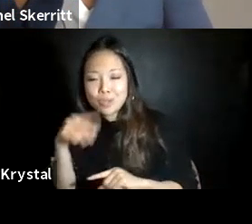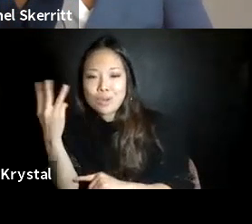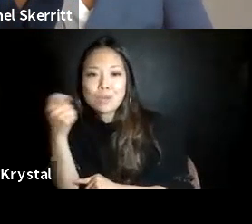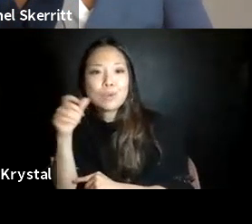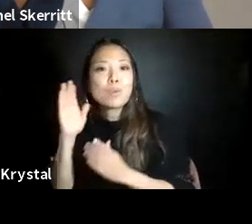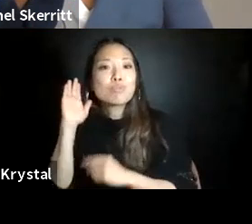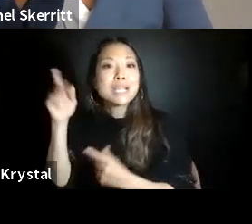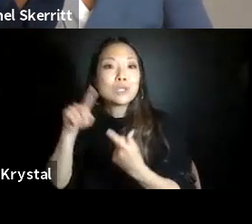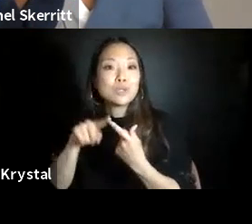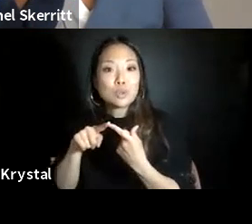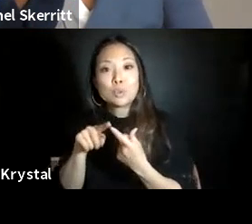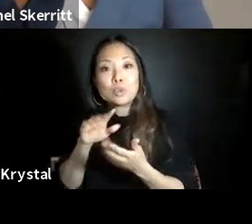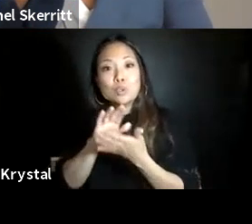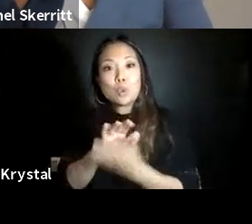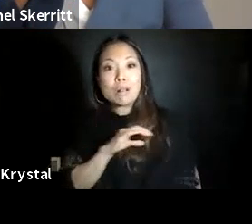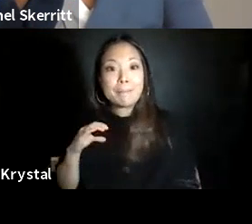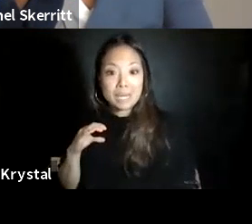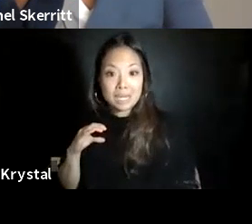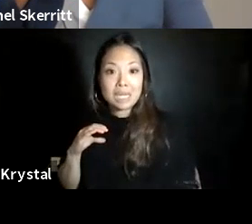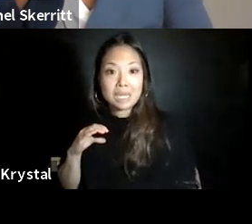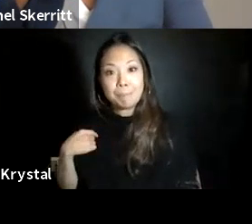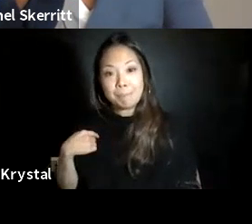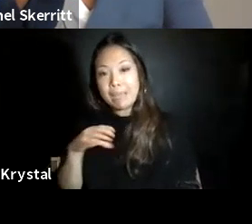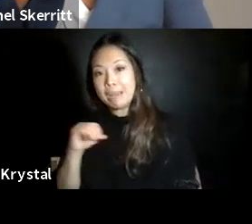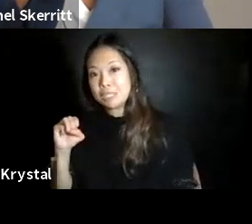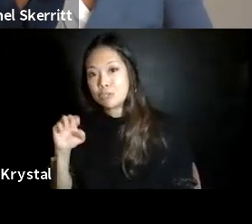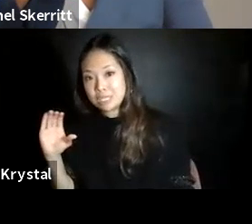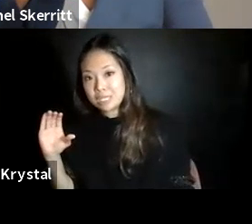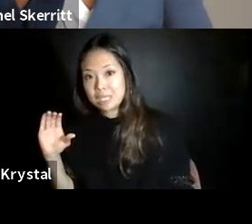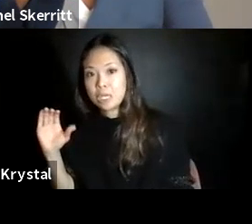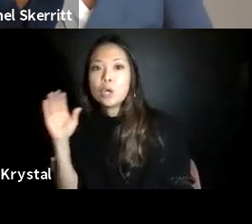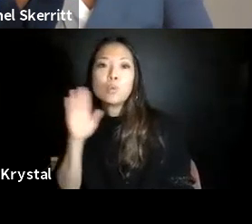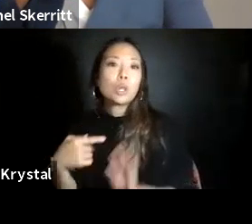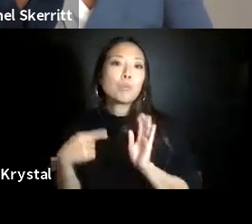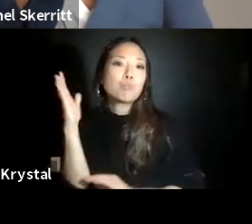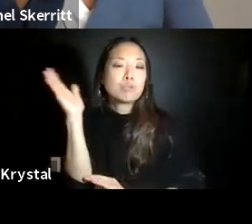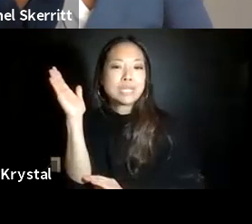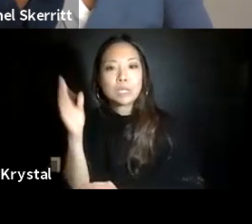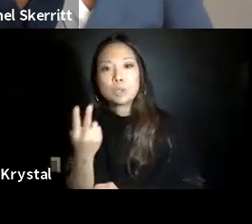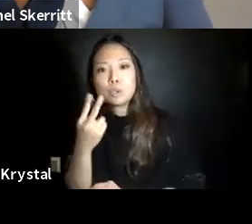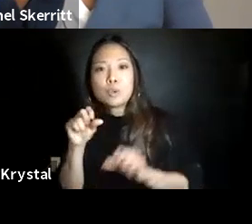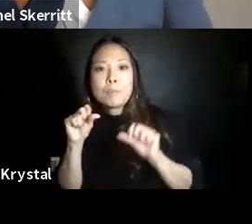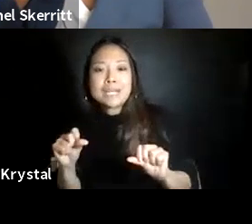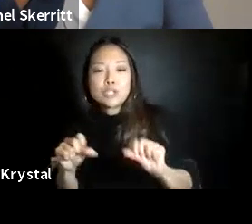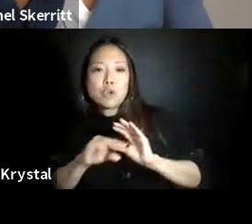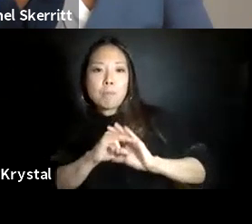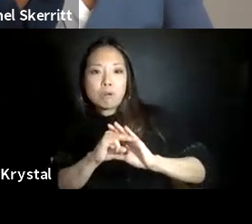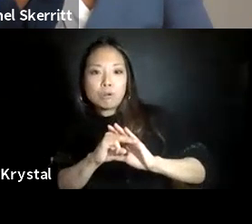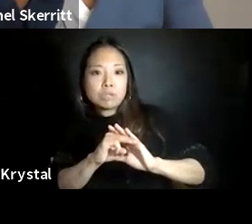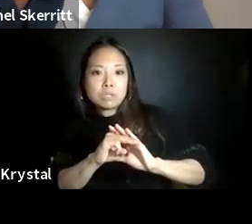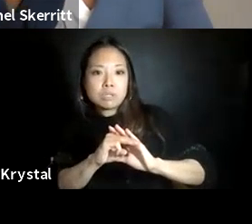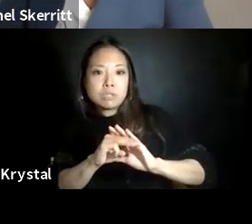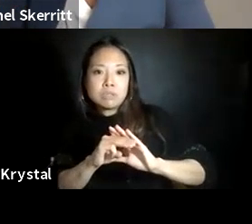2 to 3 potential models for moving forward. Okay. So